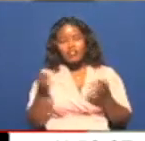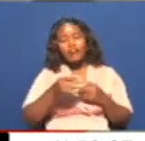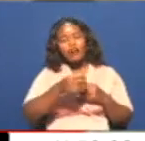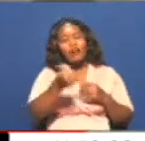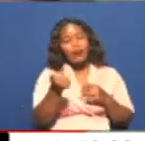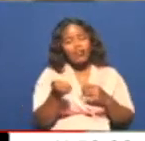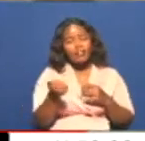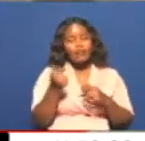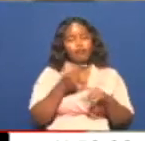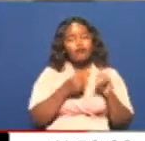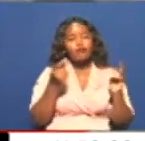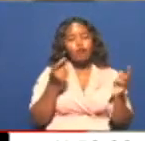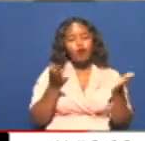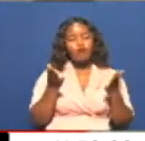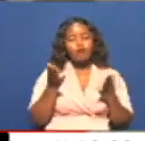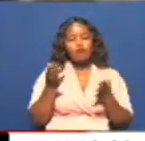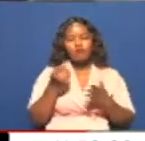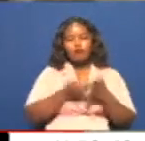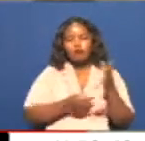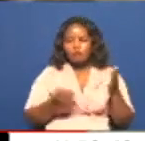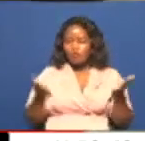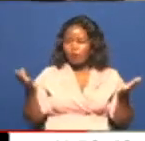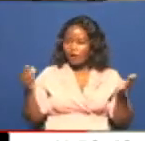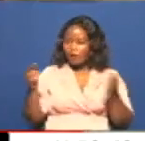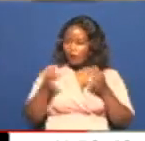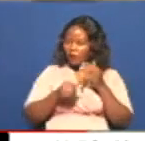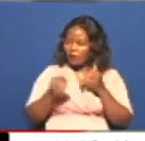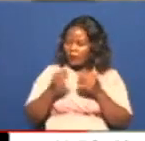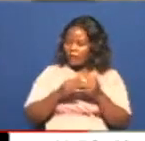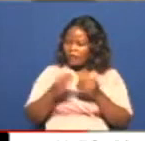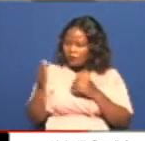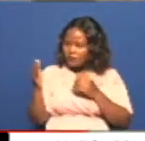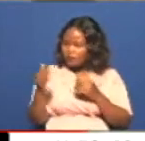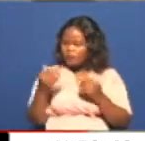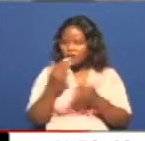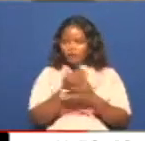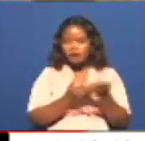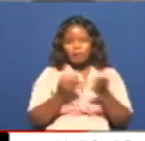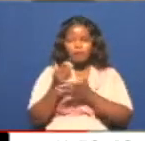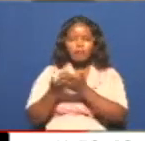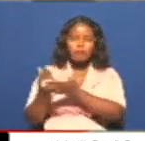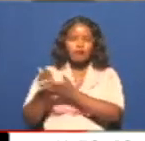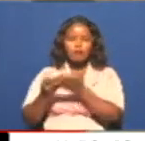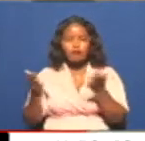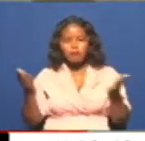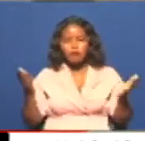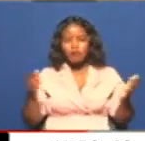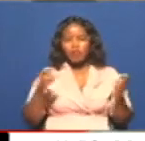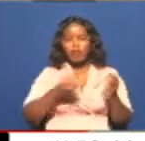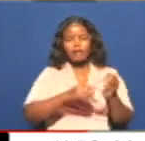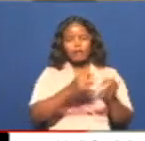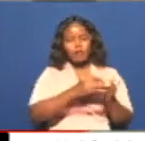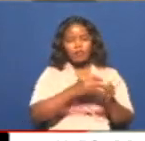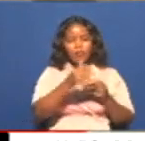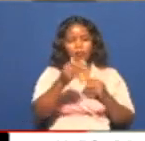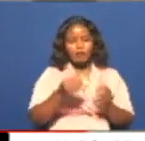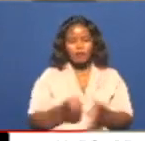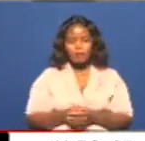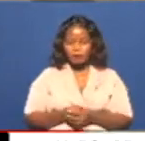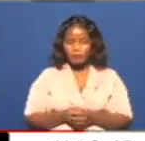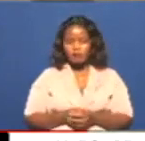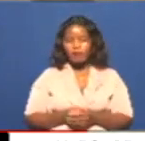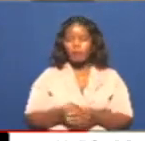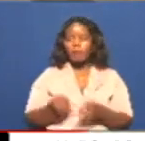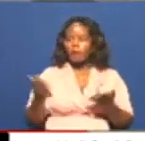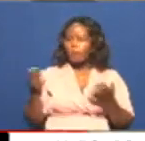from cost. If we do so, then we will prevent so and so and so and so from getting into leadership. Mm-hmm. It has to be bigger than that. Mm-hmm.